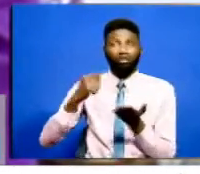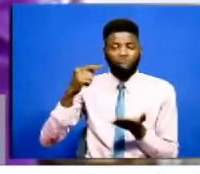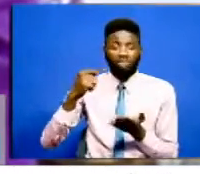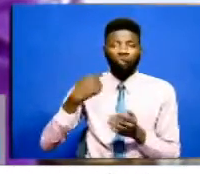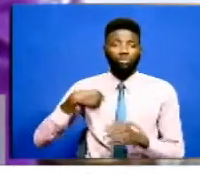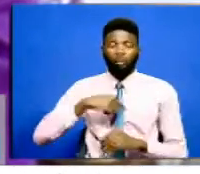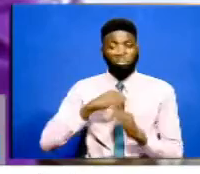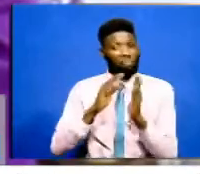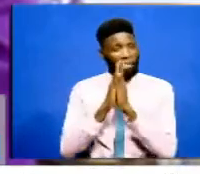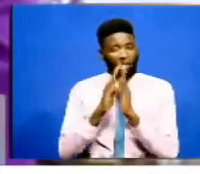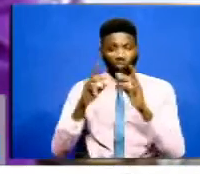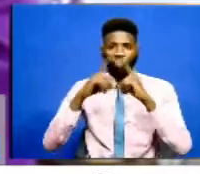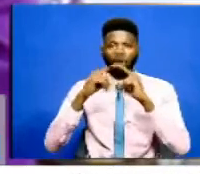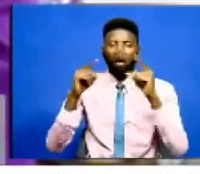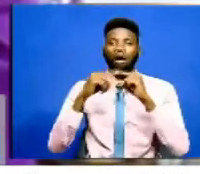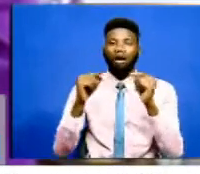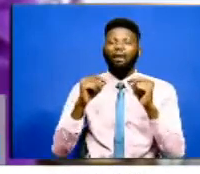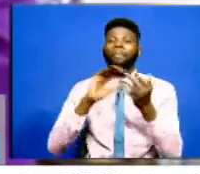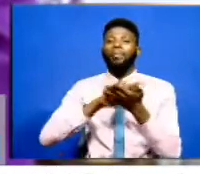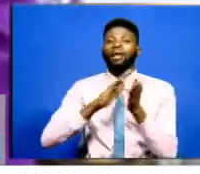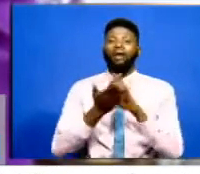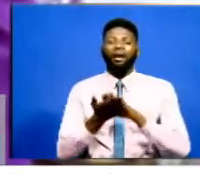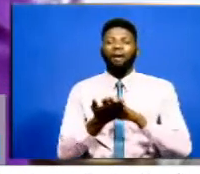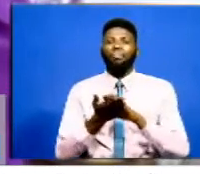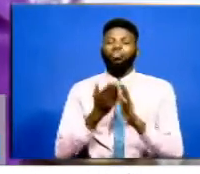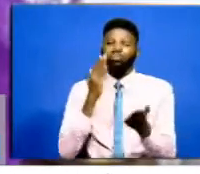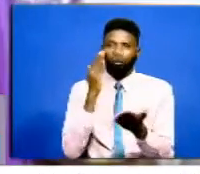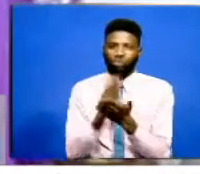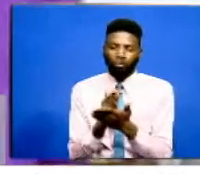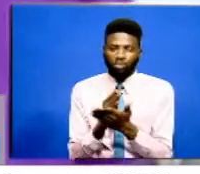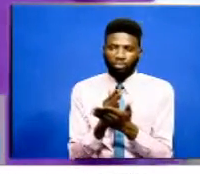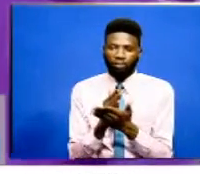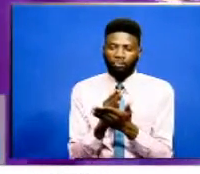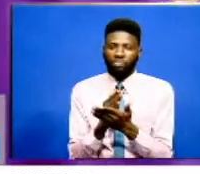words may become a reality in our lives.